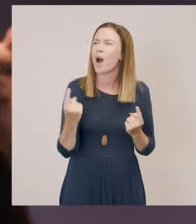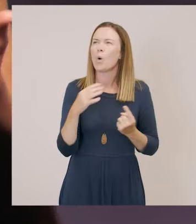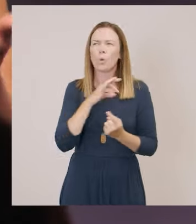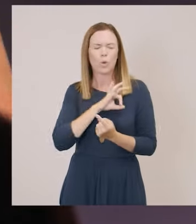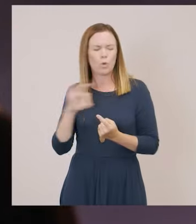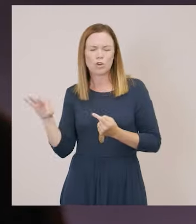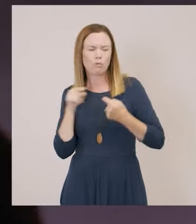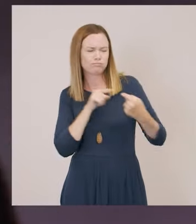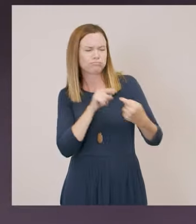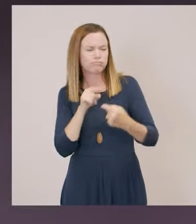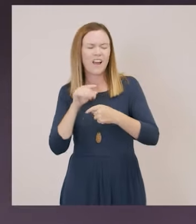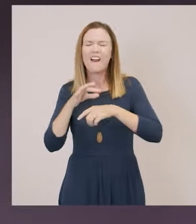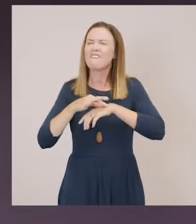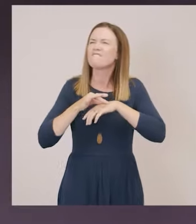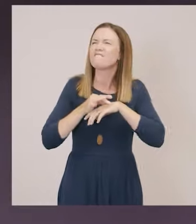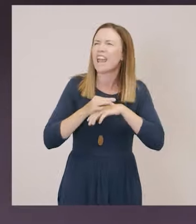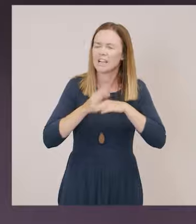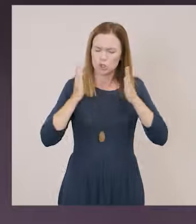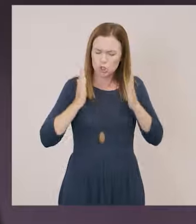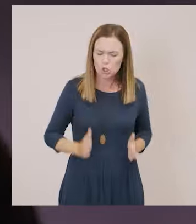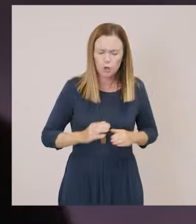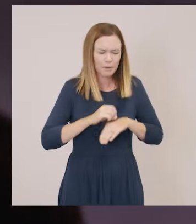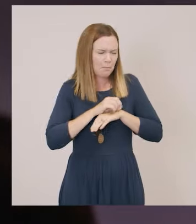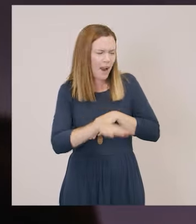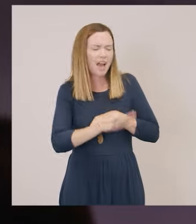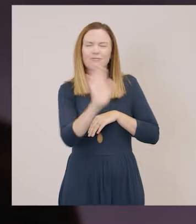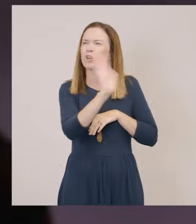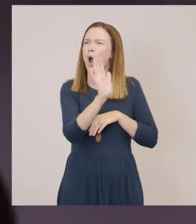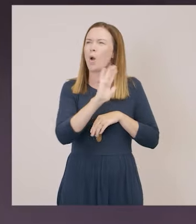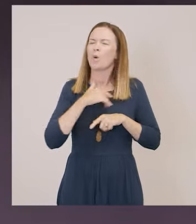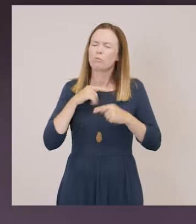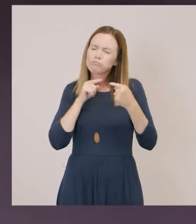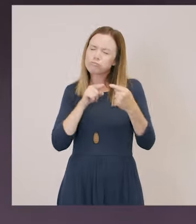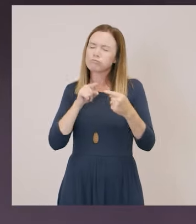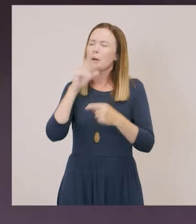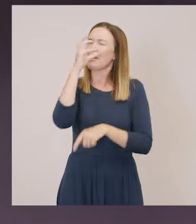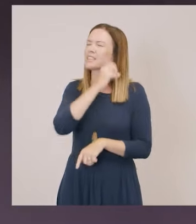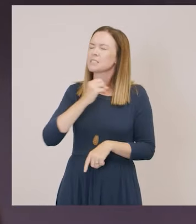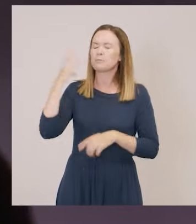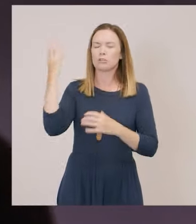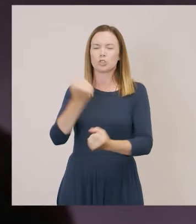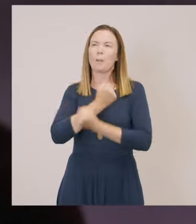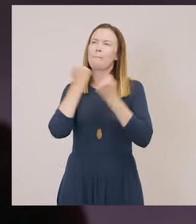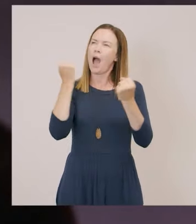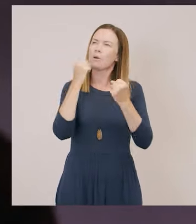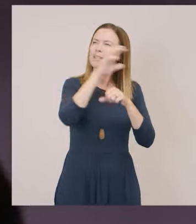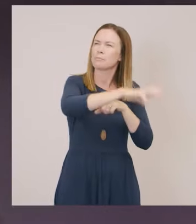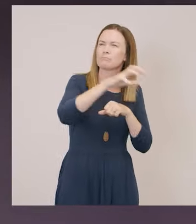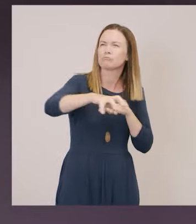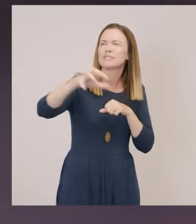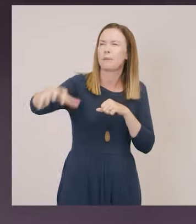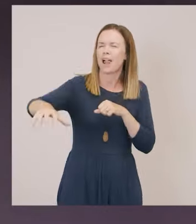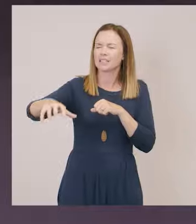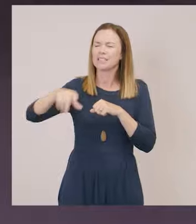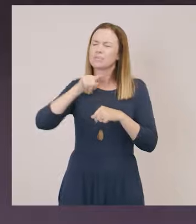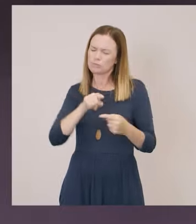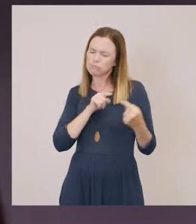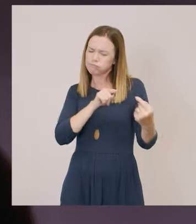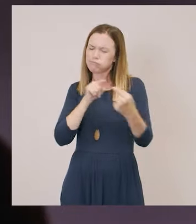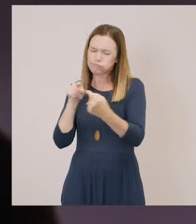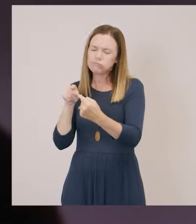That we would not fight against flesh and blood, but that we'd be fighting against the spiritual powers and principalities that are holding people hostage,